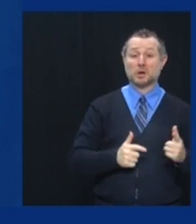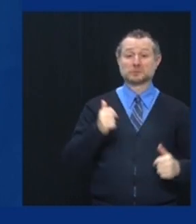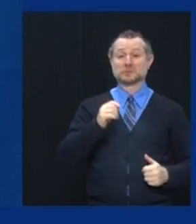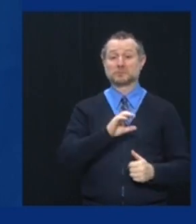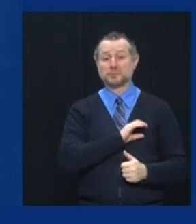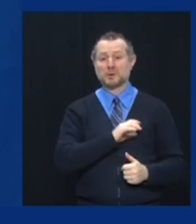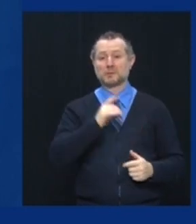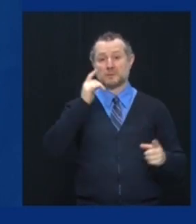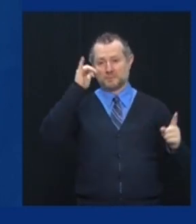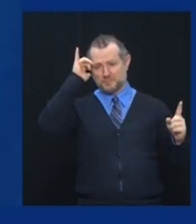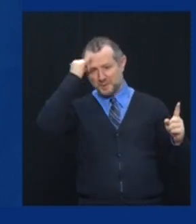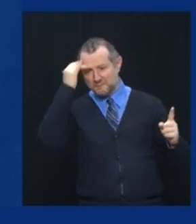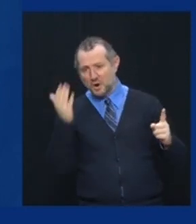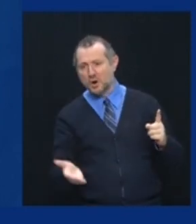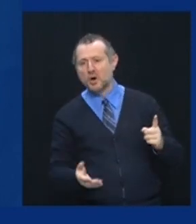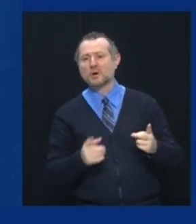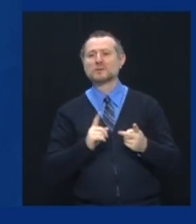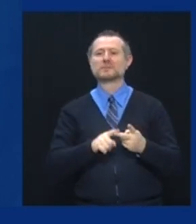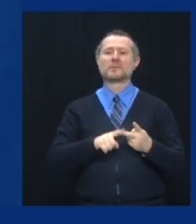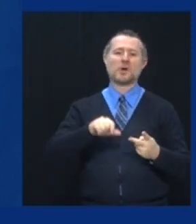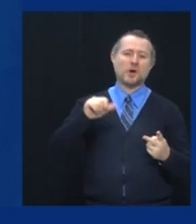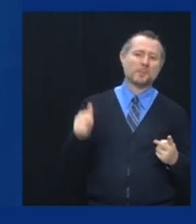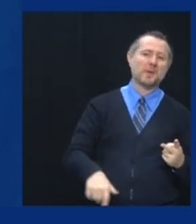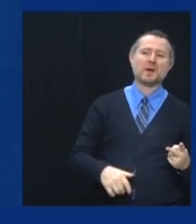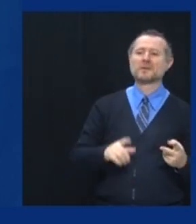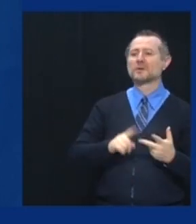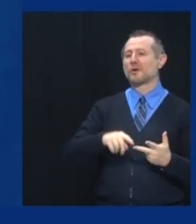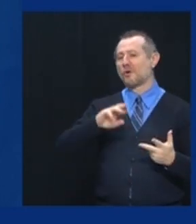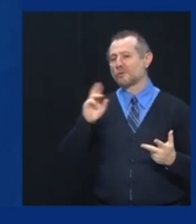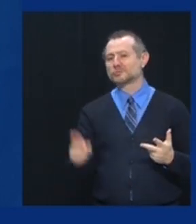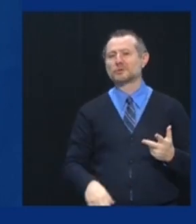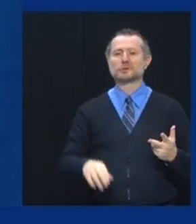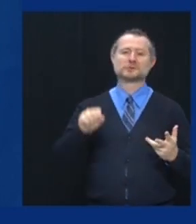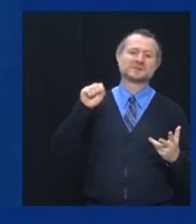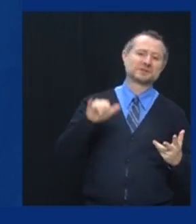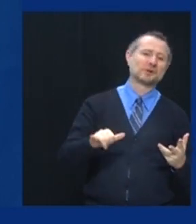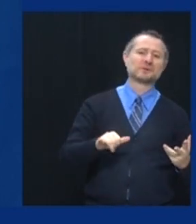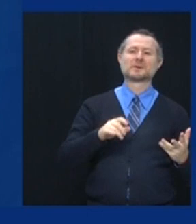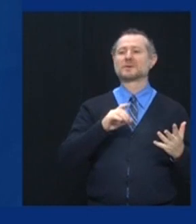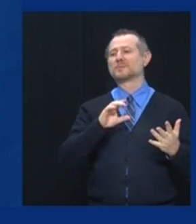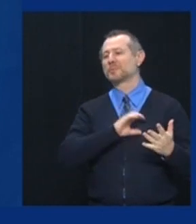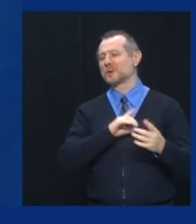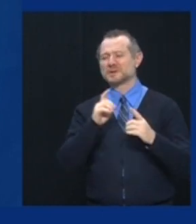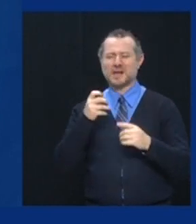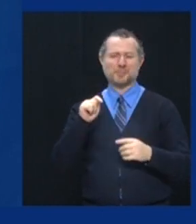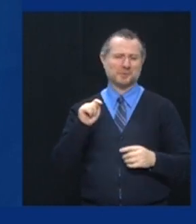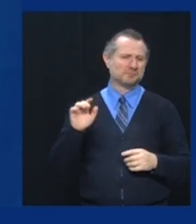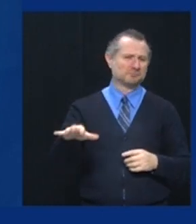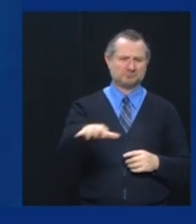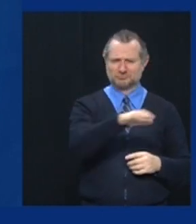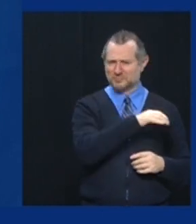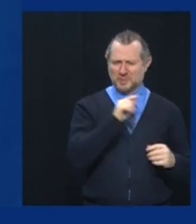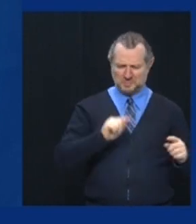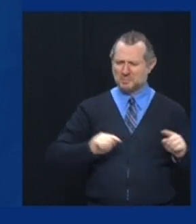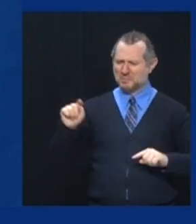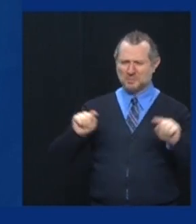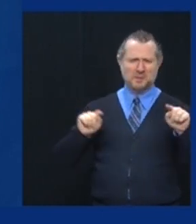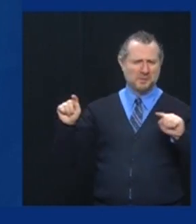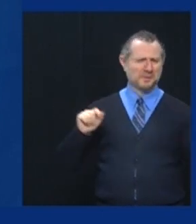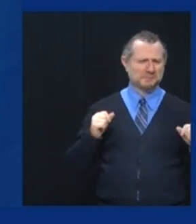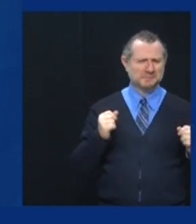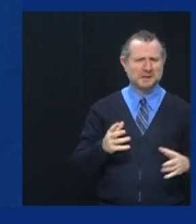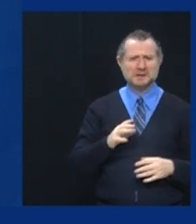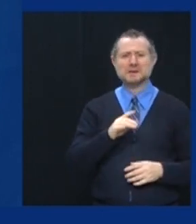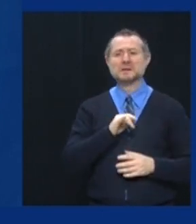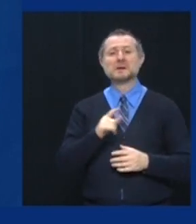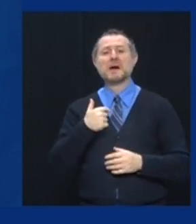PD, Rochester PD, Syracuse PD, I think many of the larger police departments in the state, we